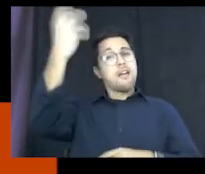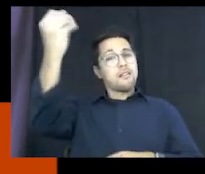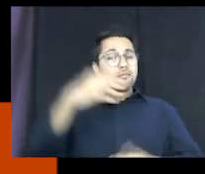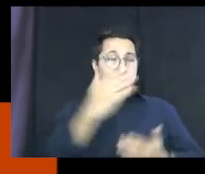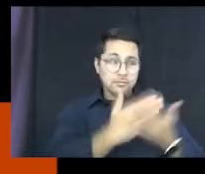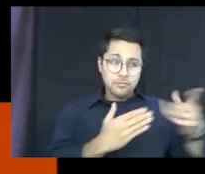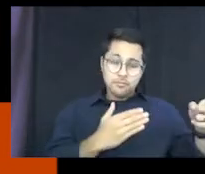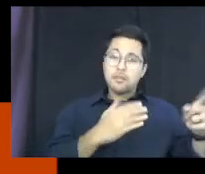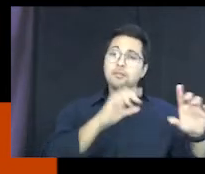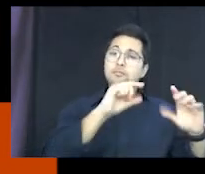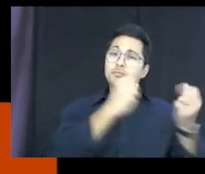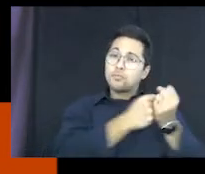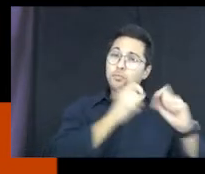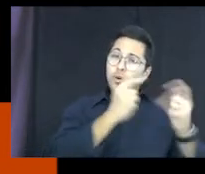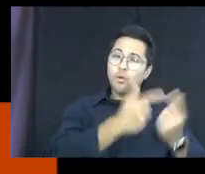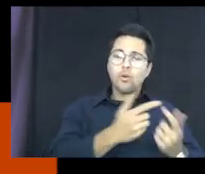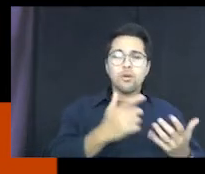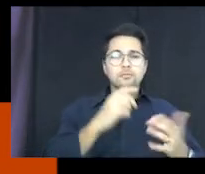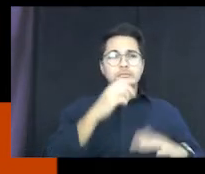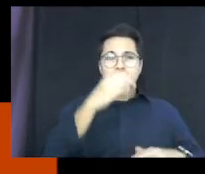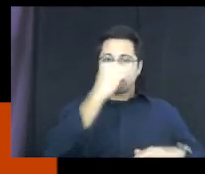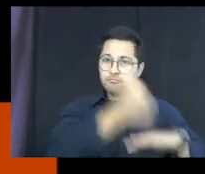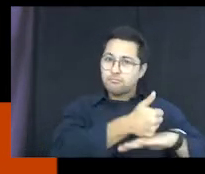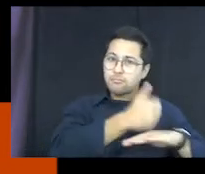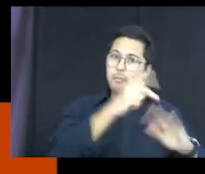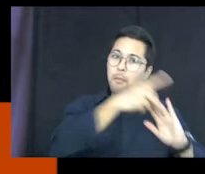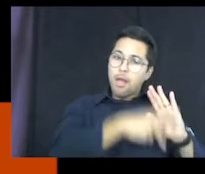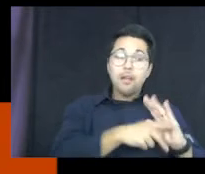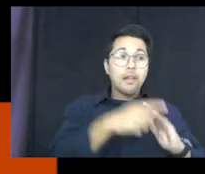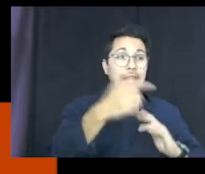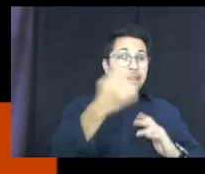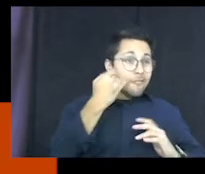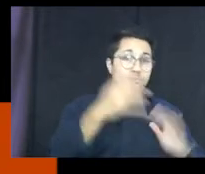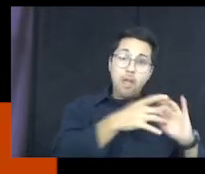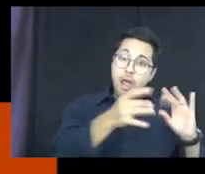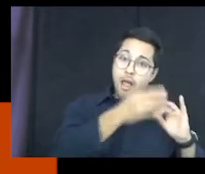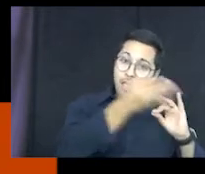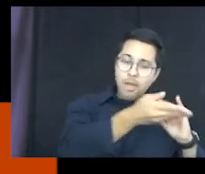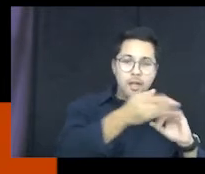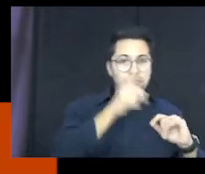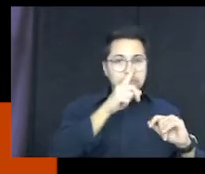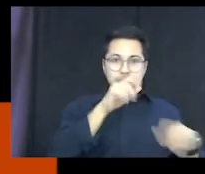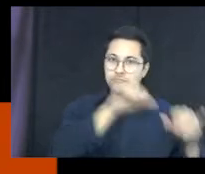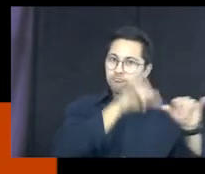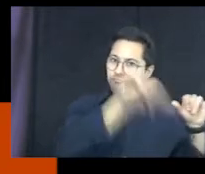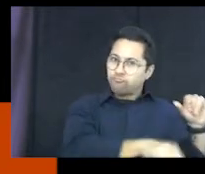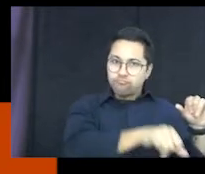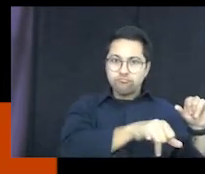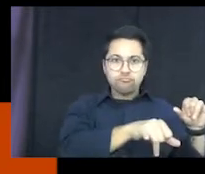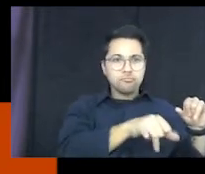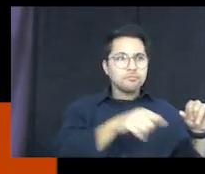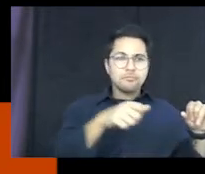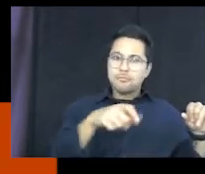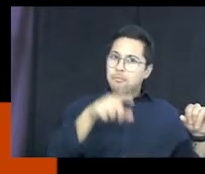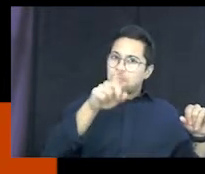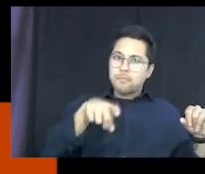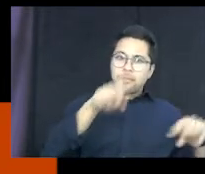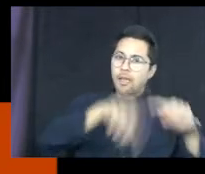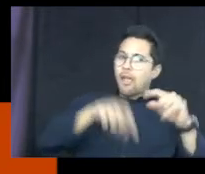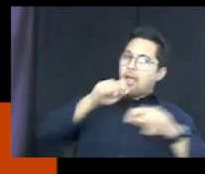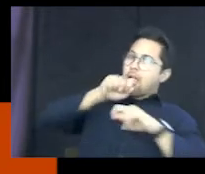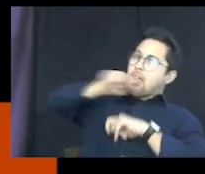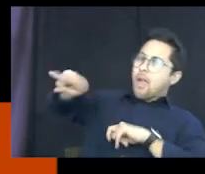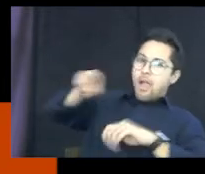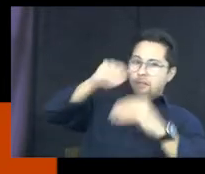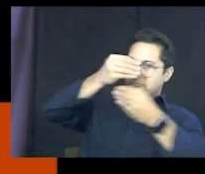the policy of what's said in the group stays in the group and stipulates that their members remain quiet about what